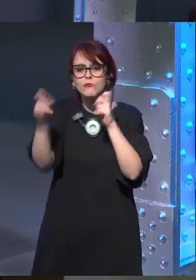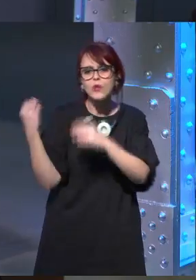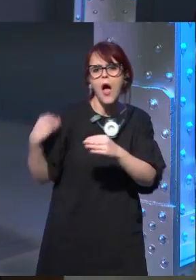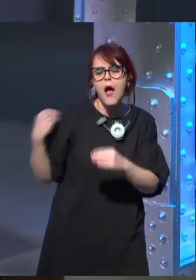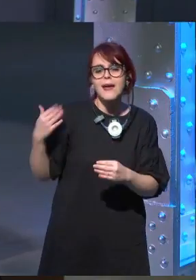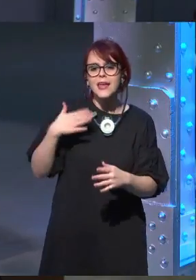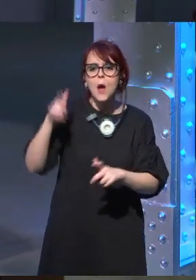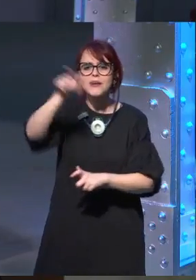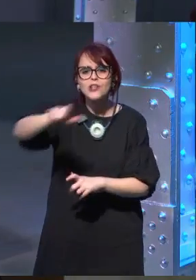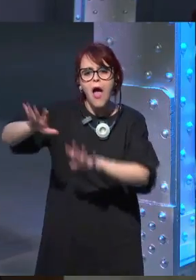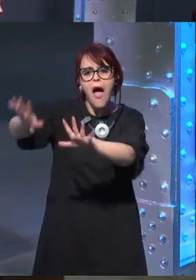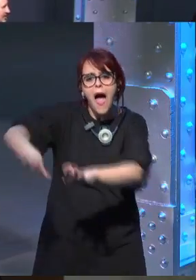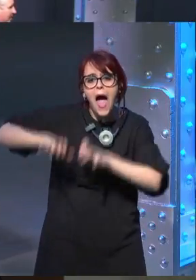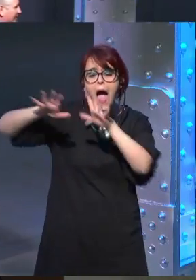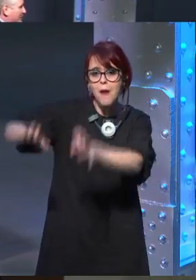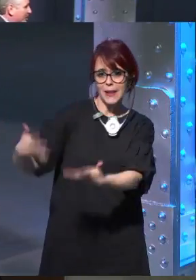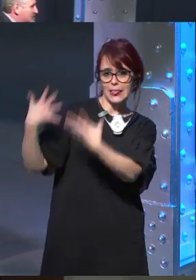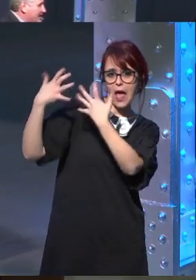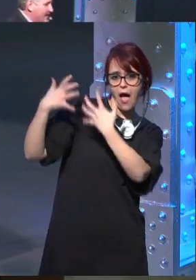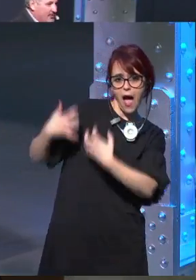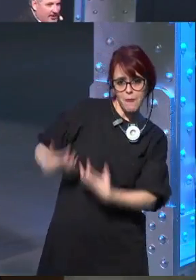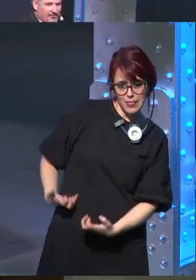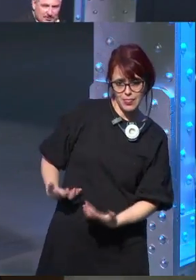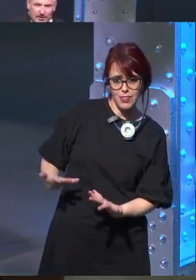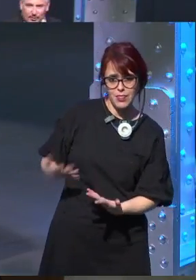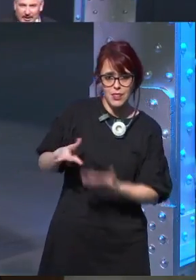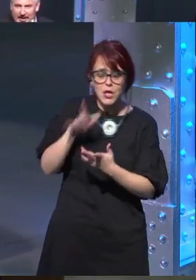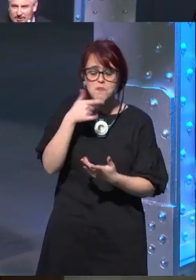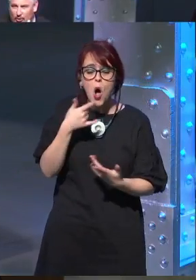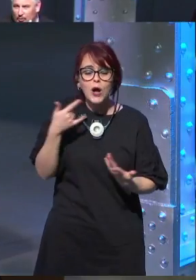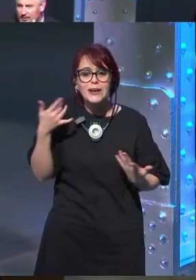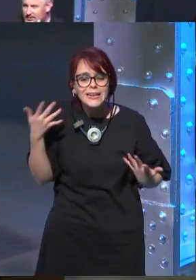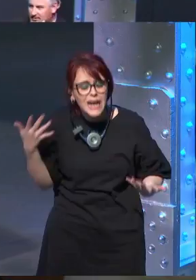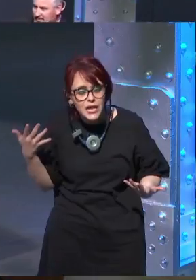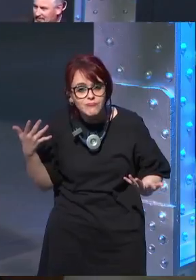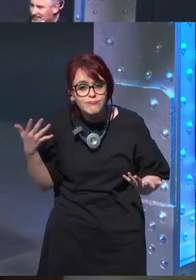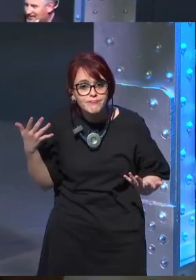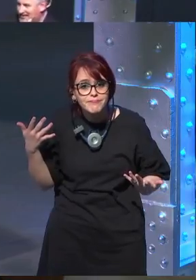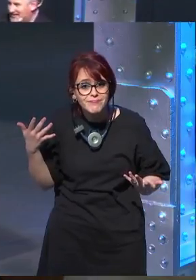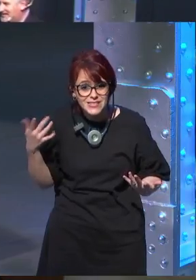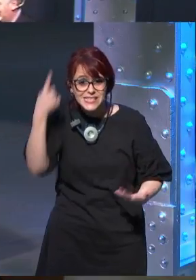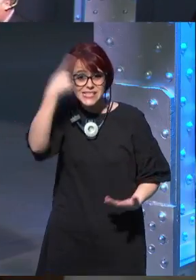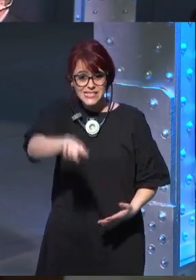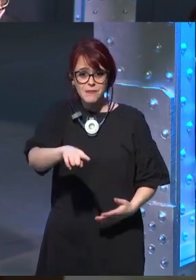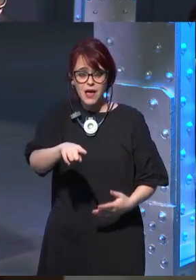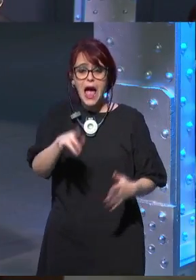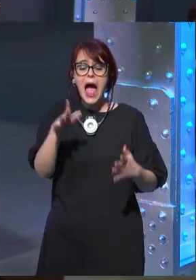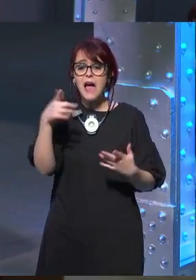the interpreters are going to fix that asshole thing. But I have to enunciate that very carefully. Does anybody know what an asshole is?